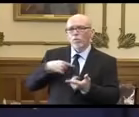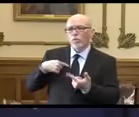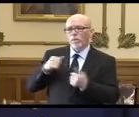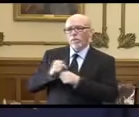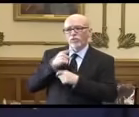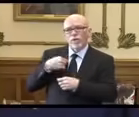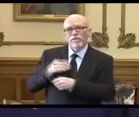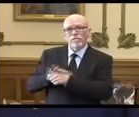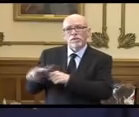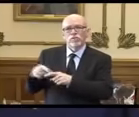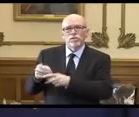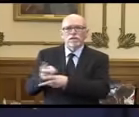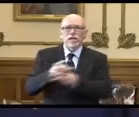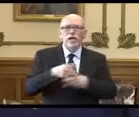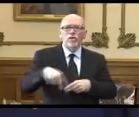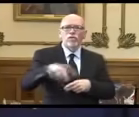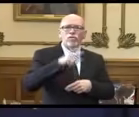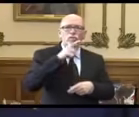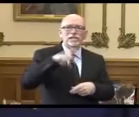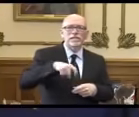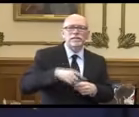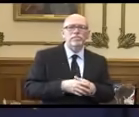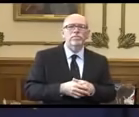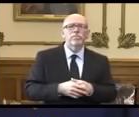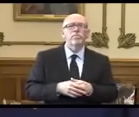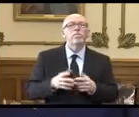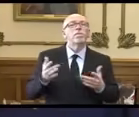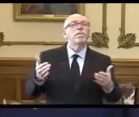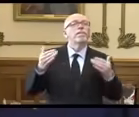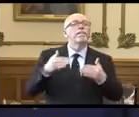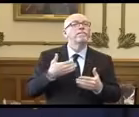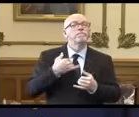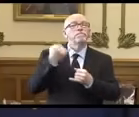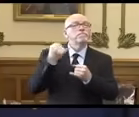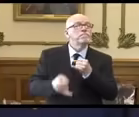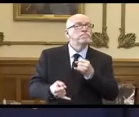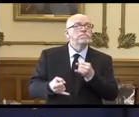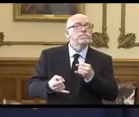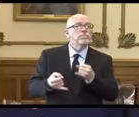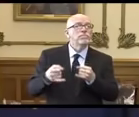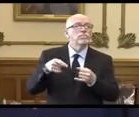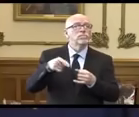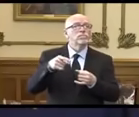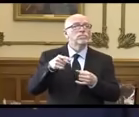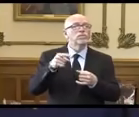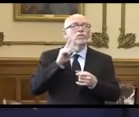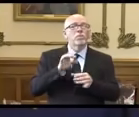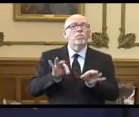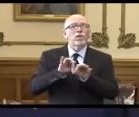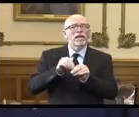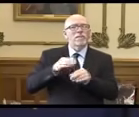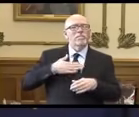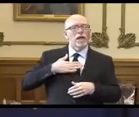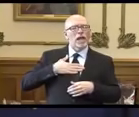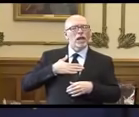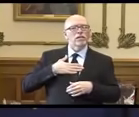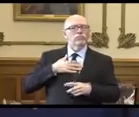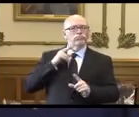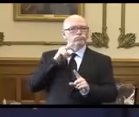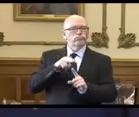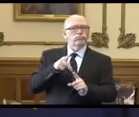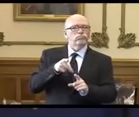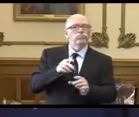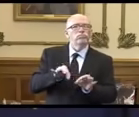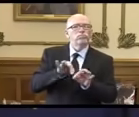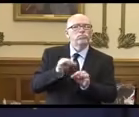those who are in need. Then I would say the last item that was critical in my estimation has